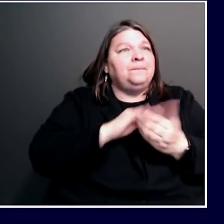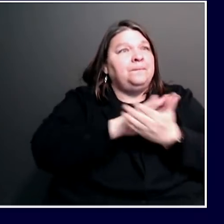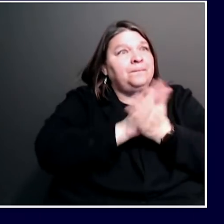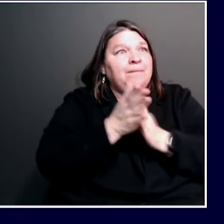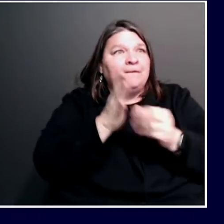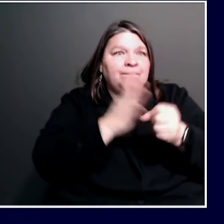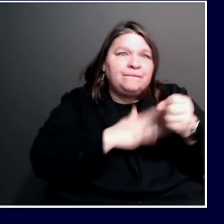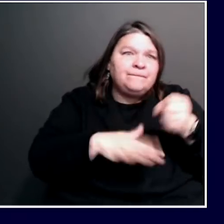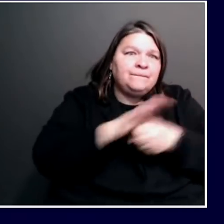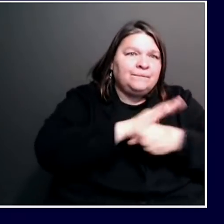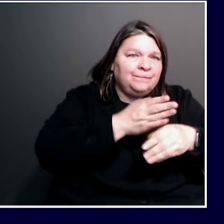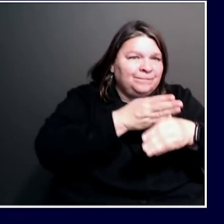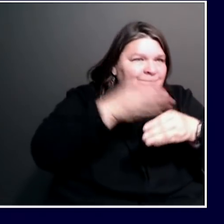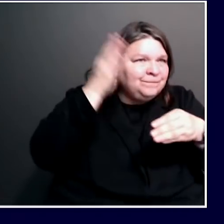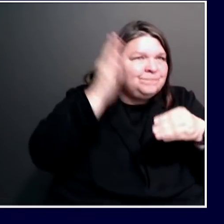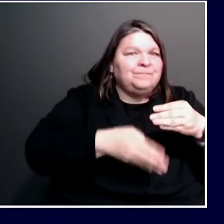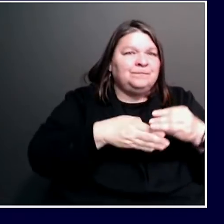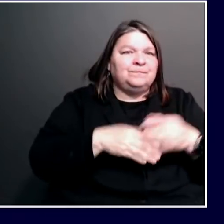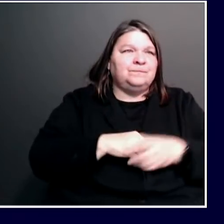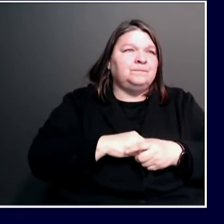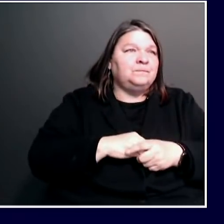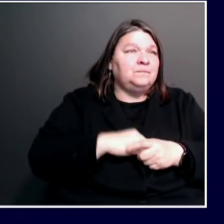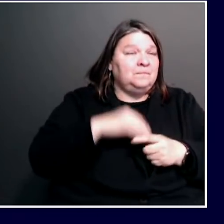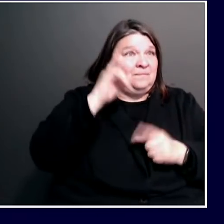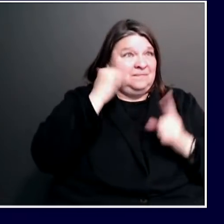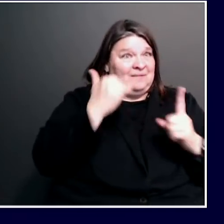right now, though, Joe.